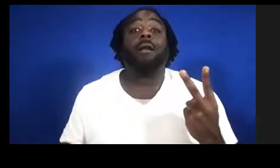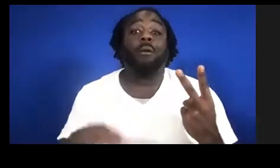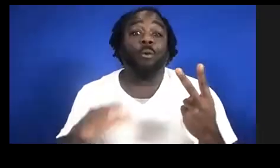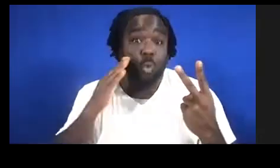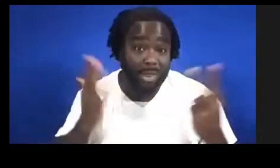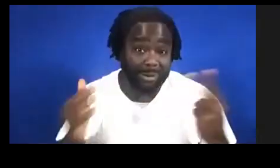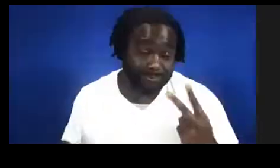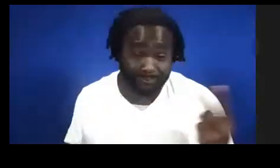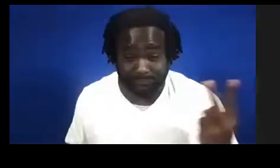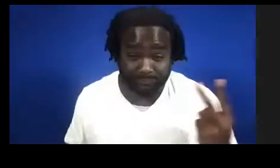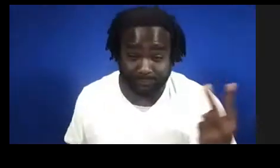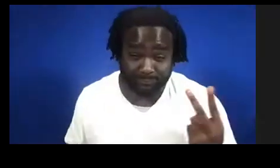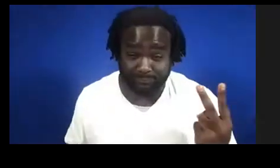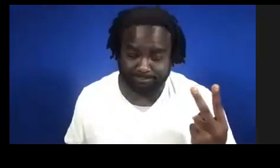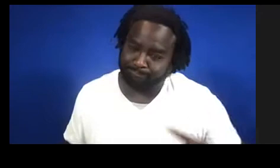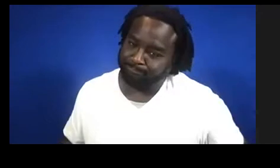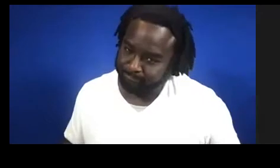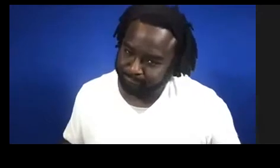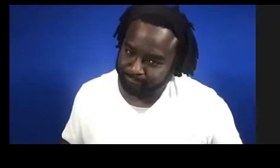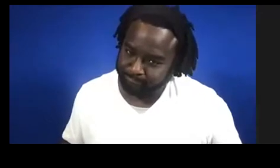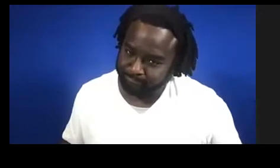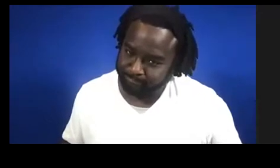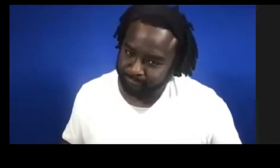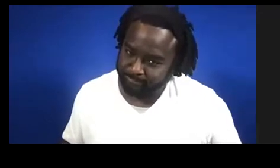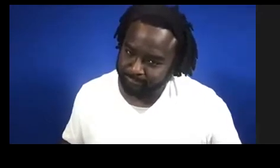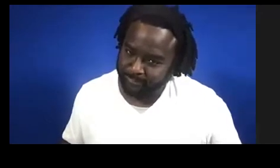Let me tell you something else.